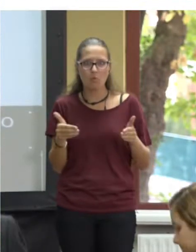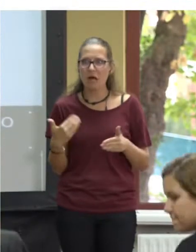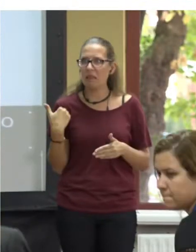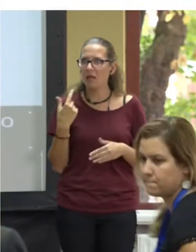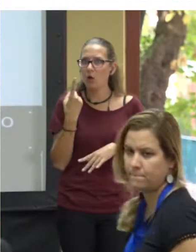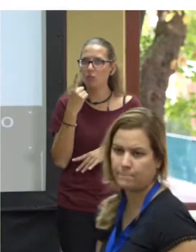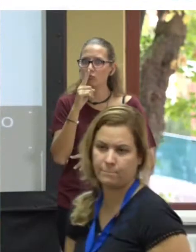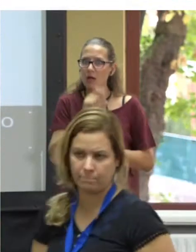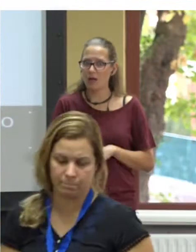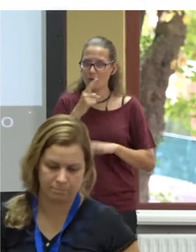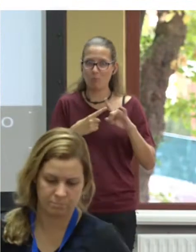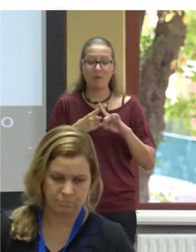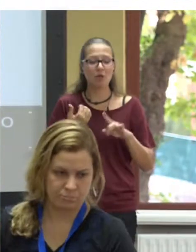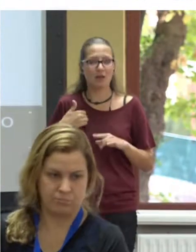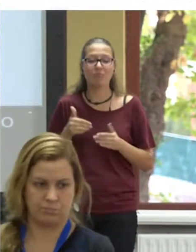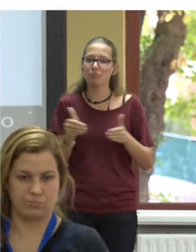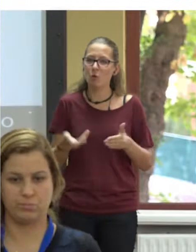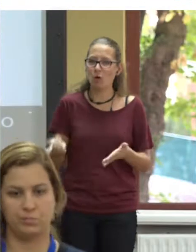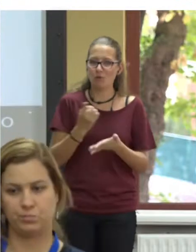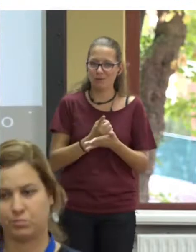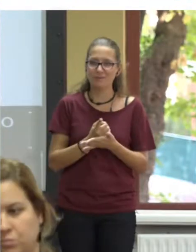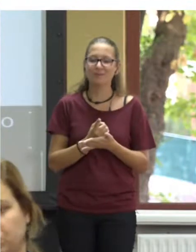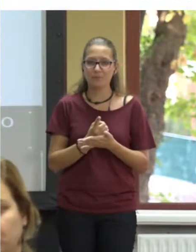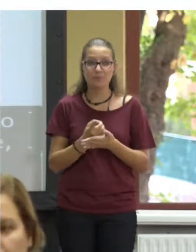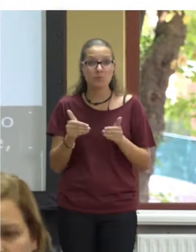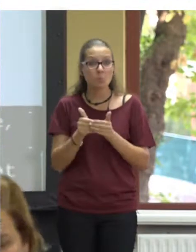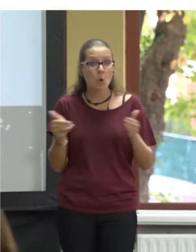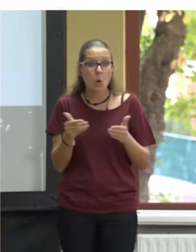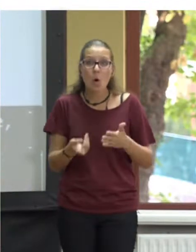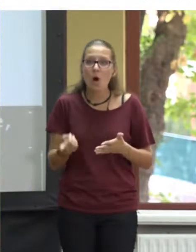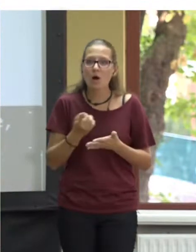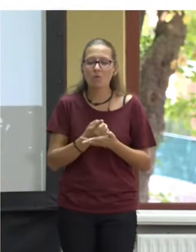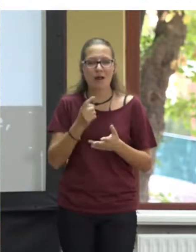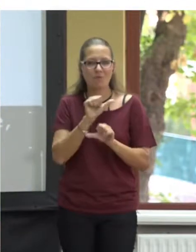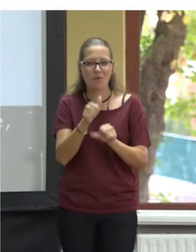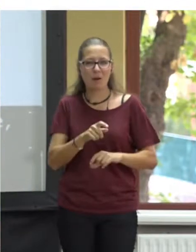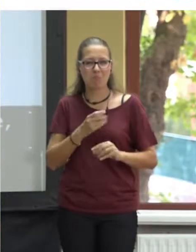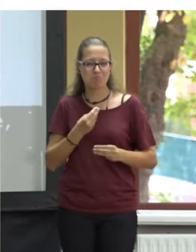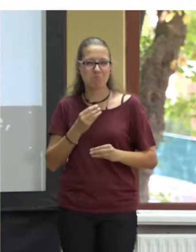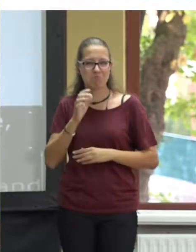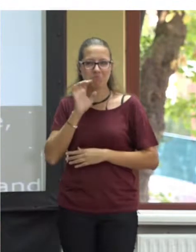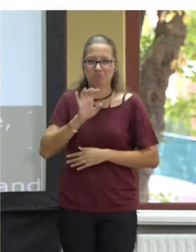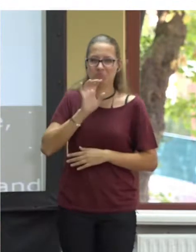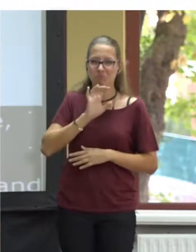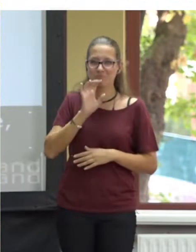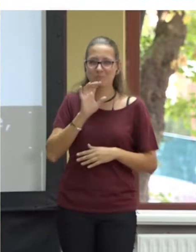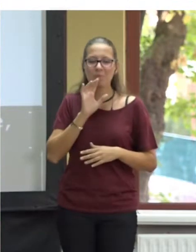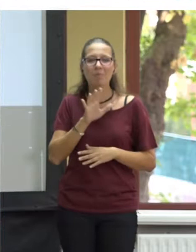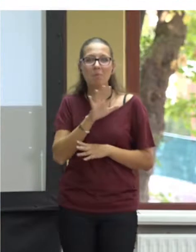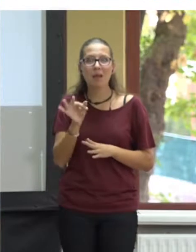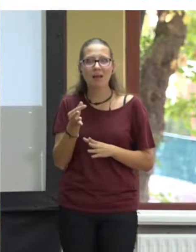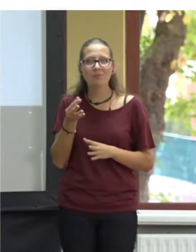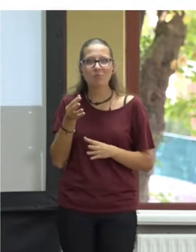museum reopened a year and a half ago, and they have reopened, but in a quite original way,